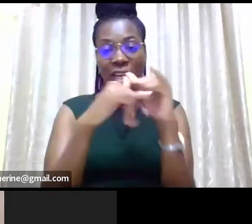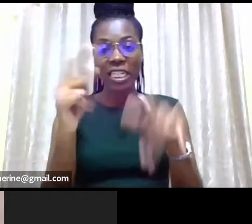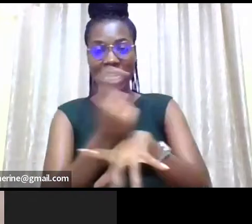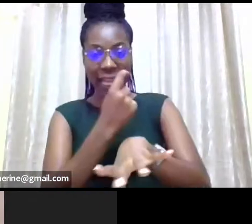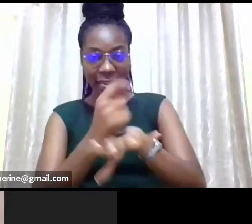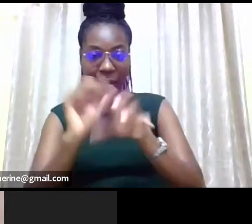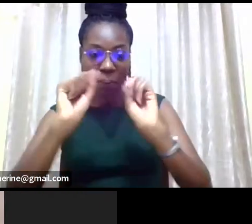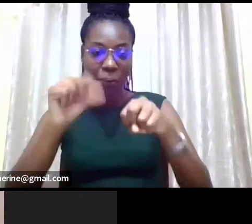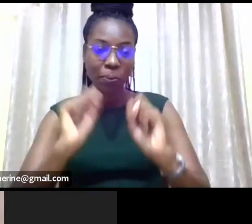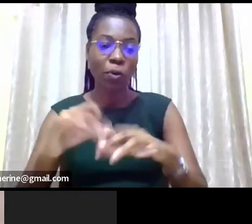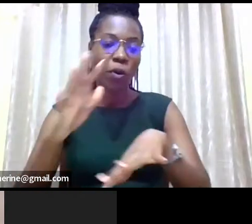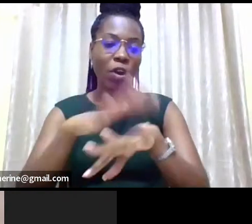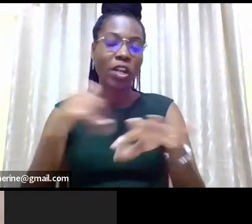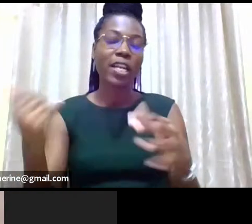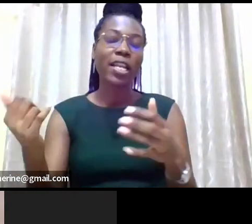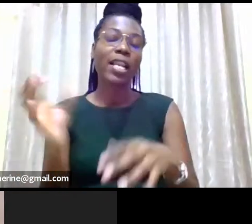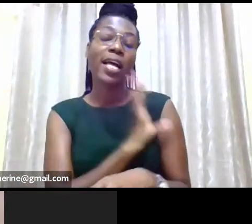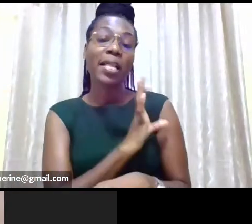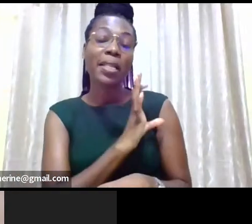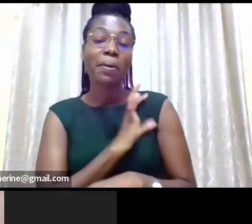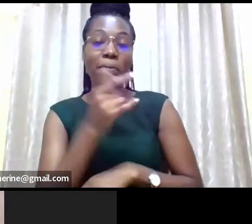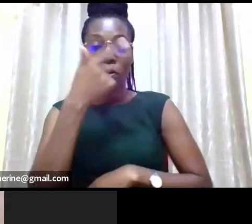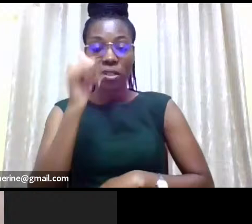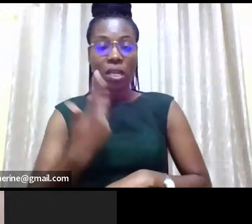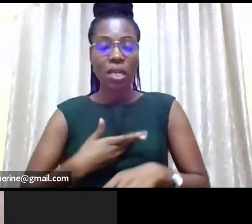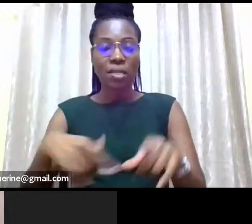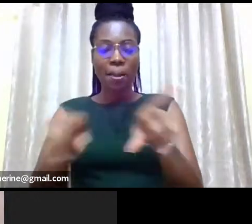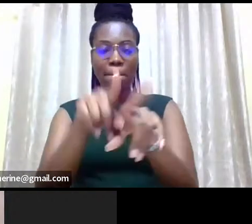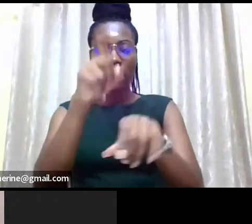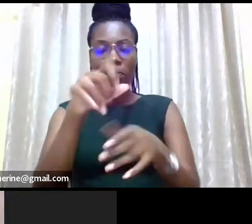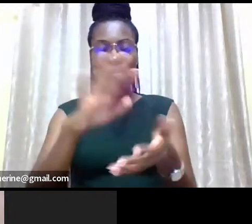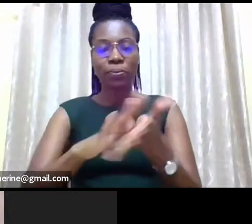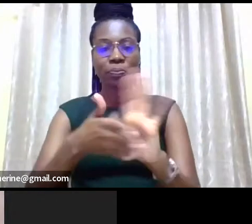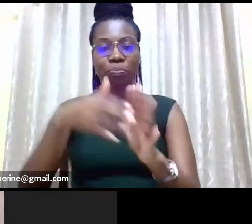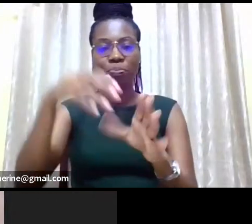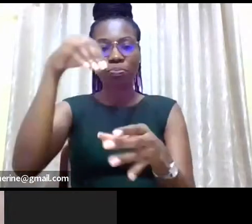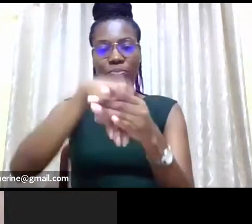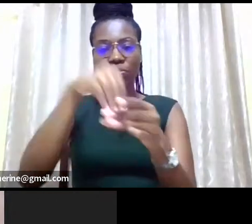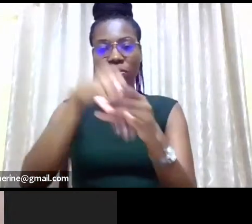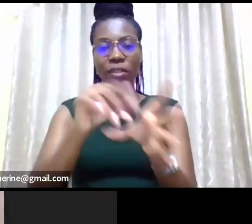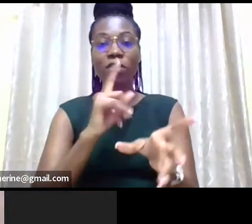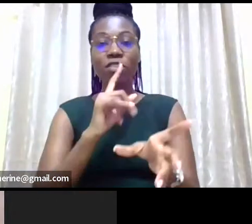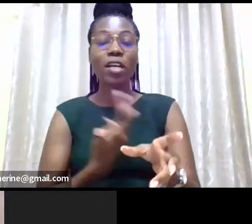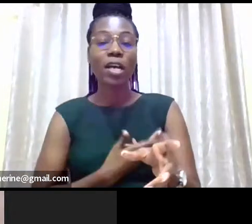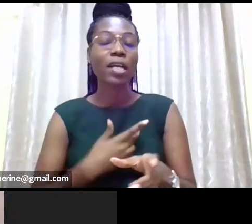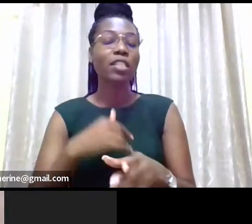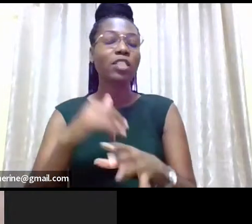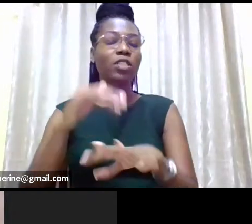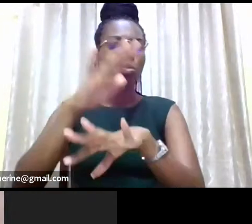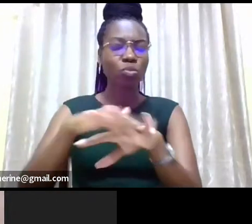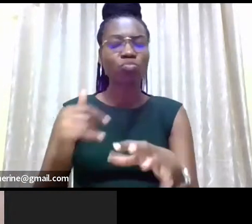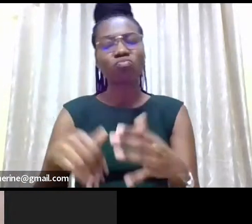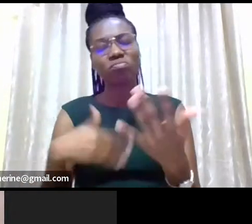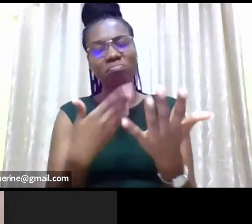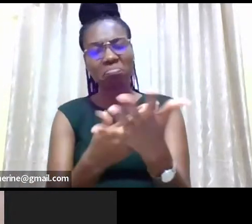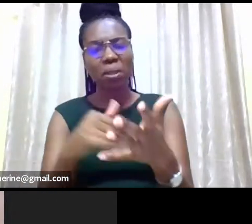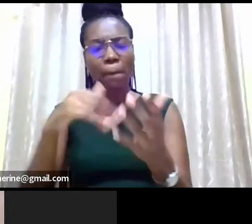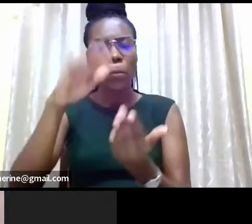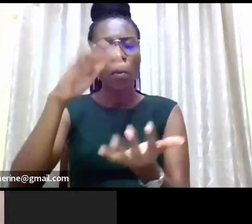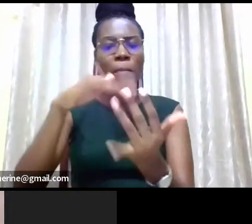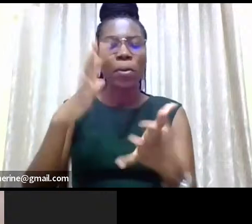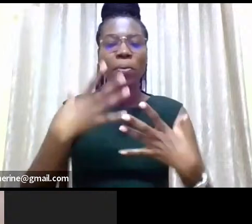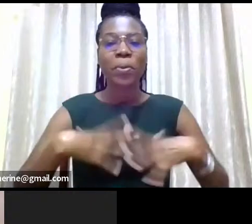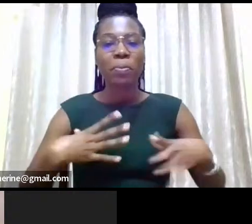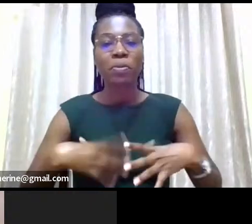engage Catherine Sidandi because you need to also be inclusive. Let's reach out to more people. Let's be able to impact